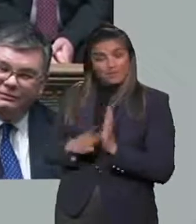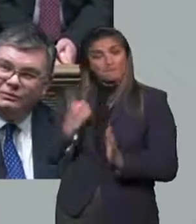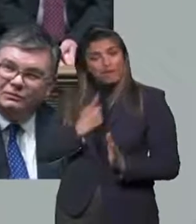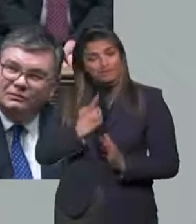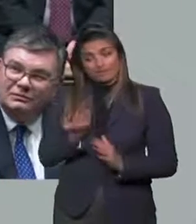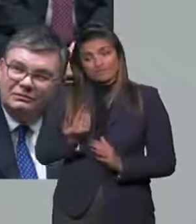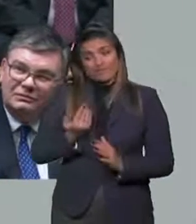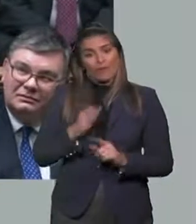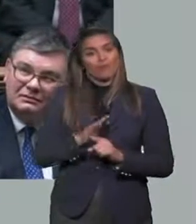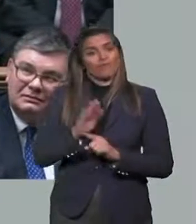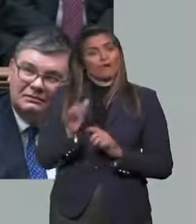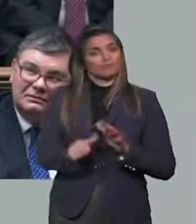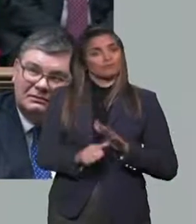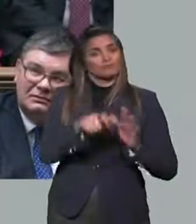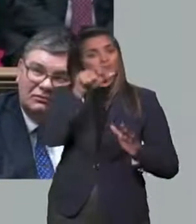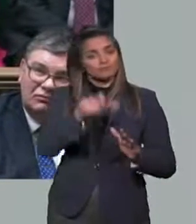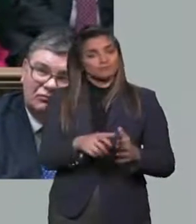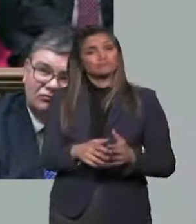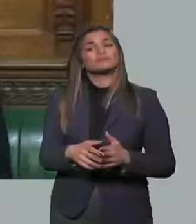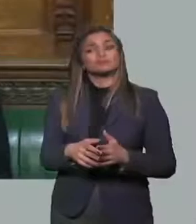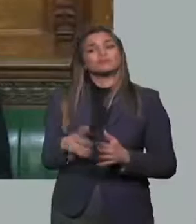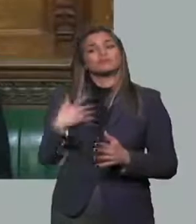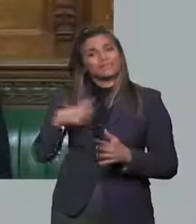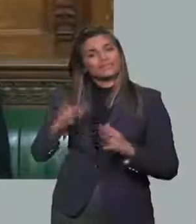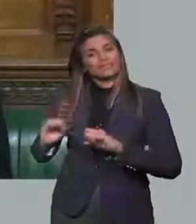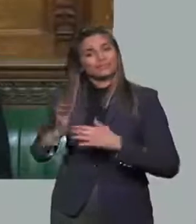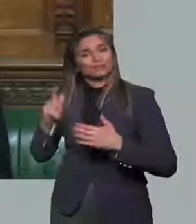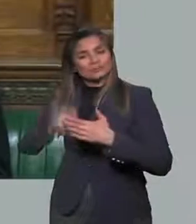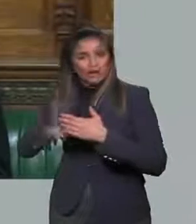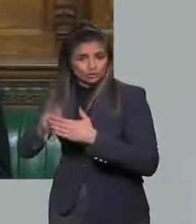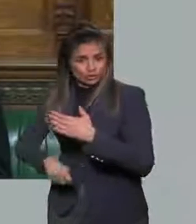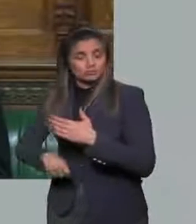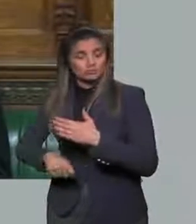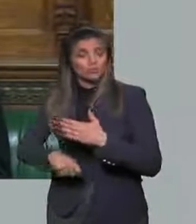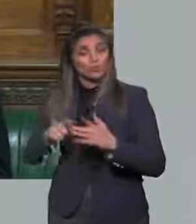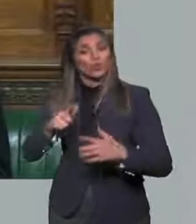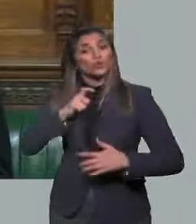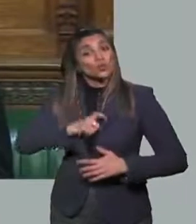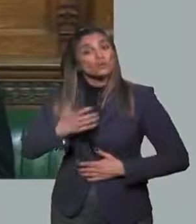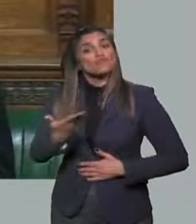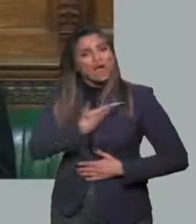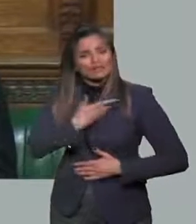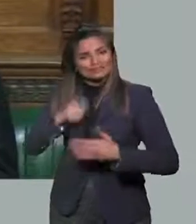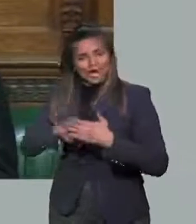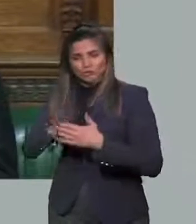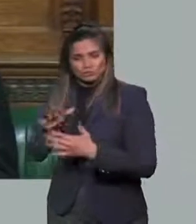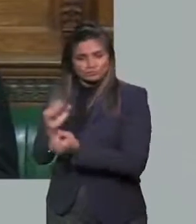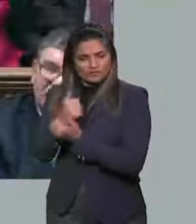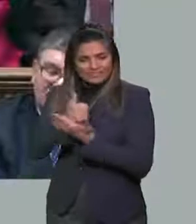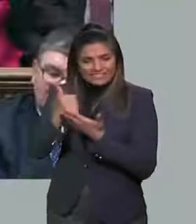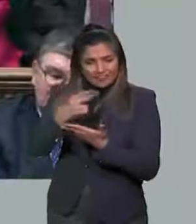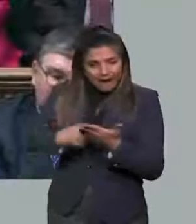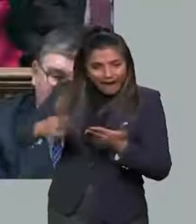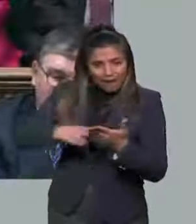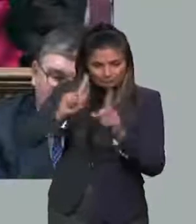Secretary, that introduced the Sergei Magnitsky sanctions, that put human rights sanctions, asset freeze and visa bans, not just